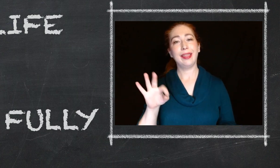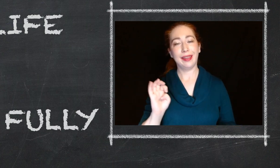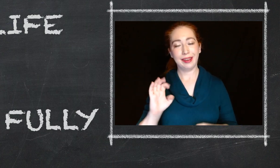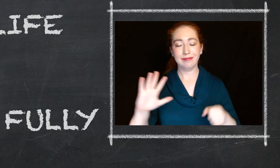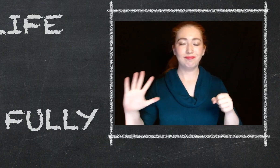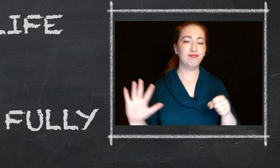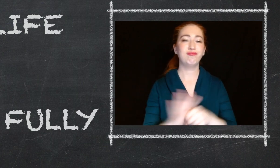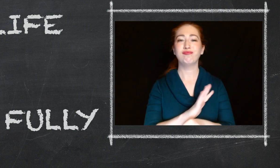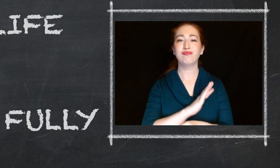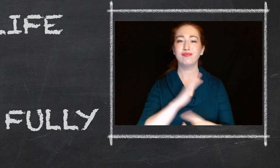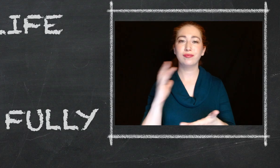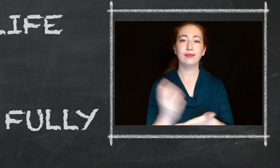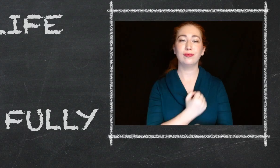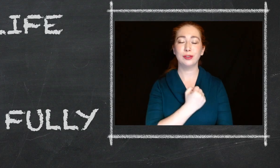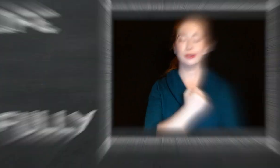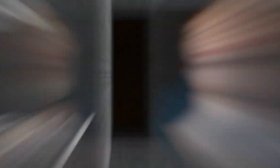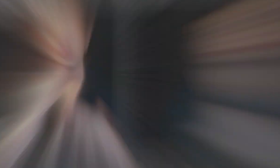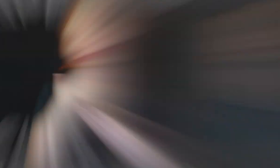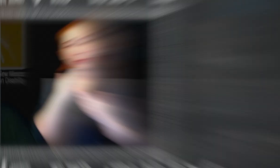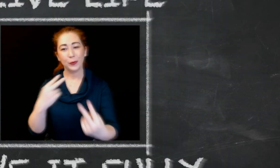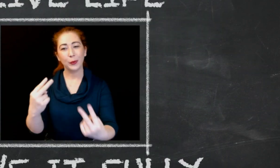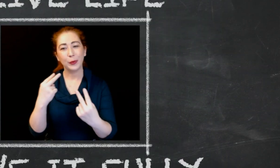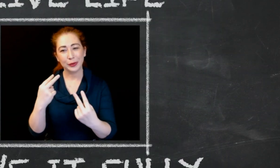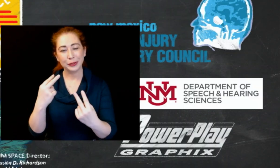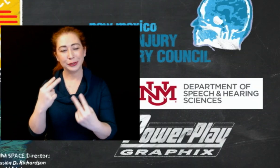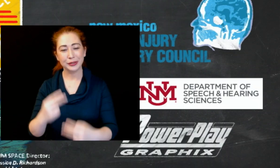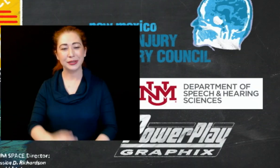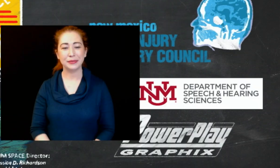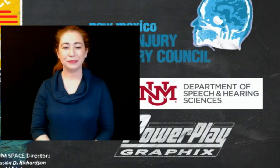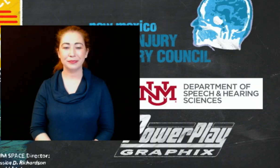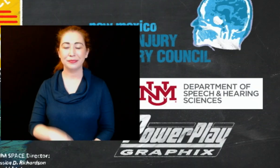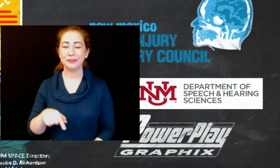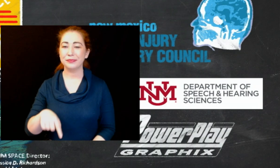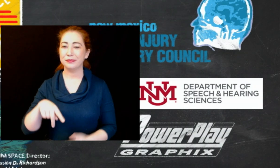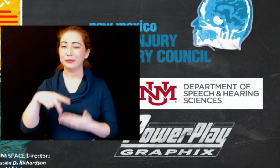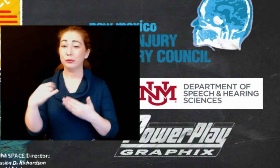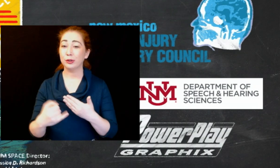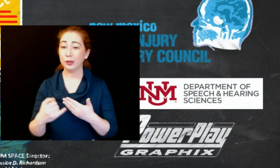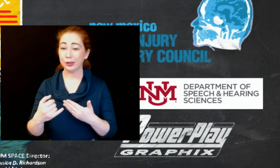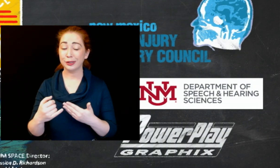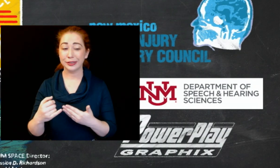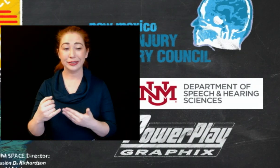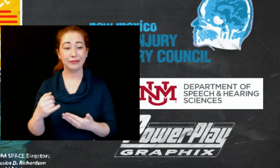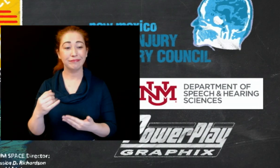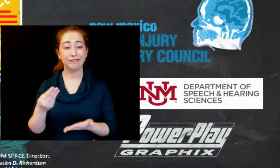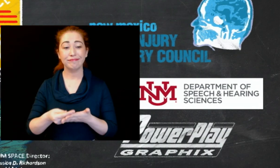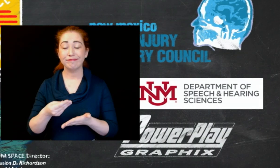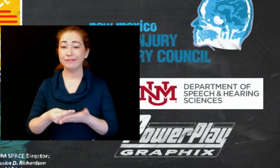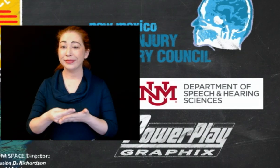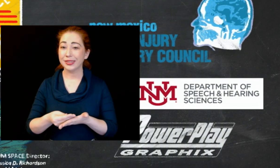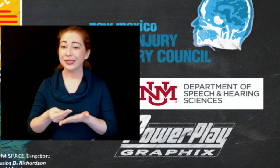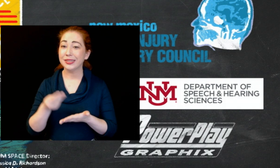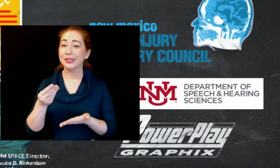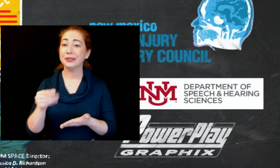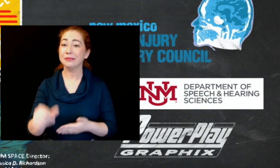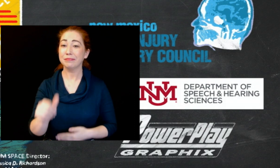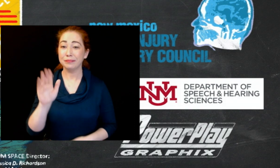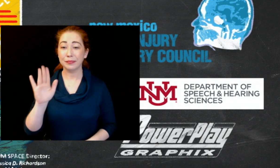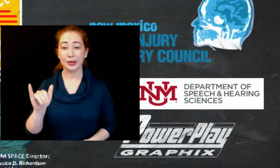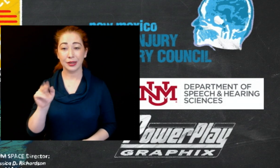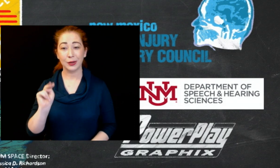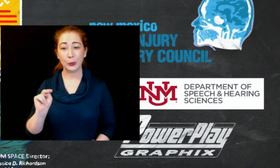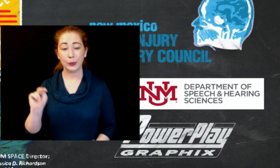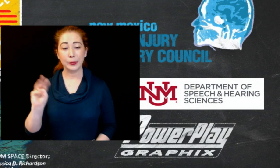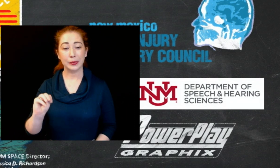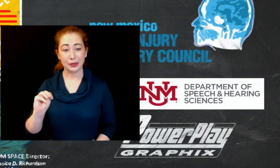Live life and live it fully. Thank you for watching. This project was funded by the New